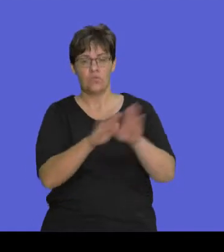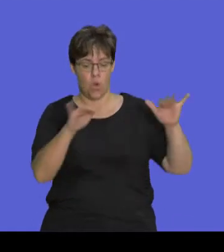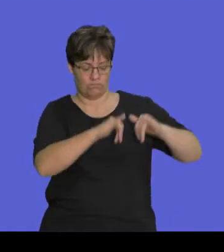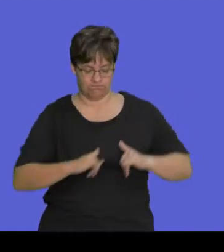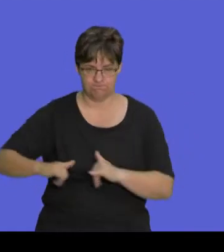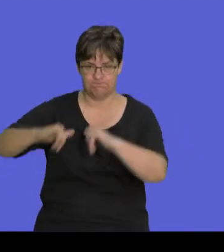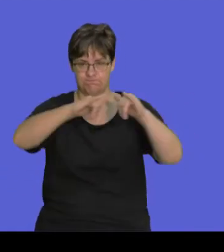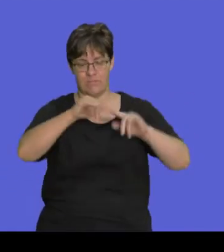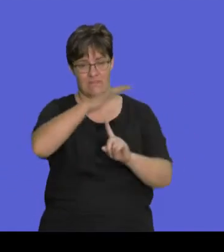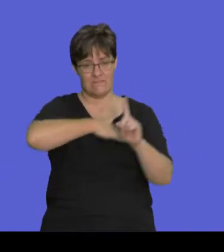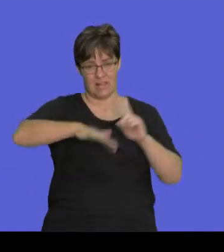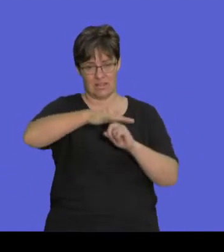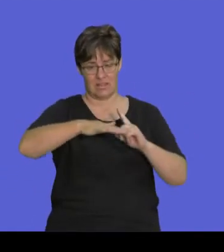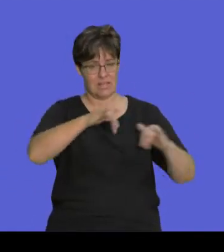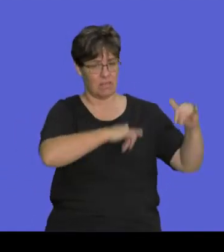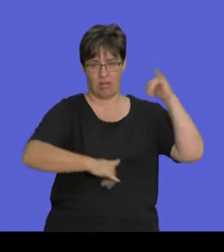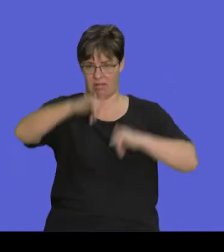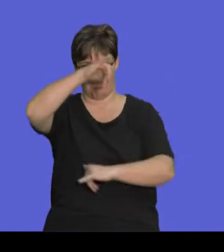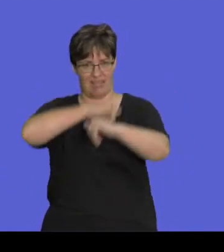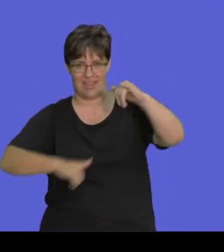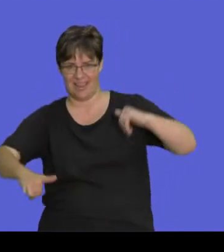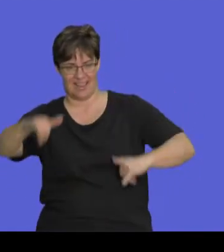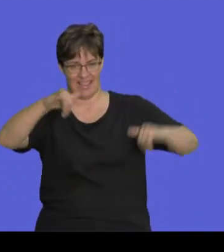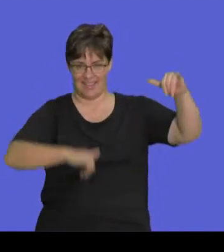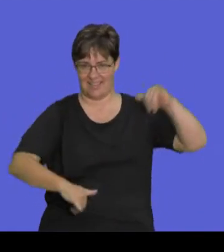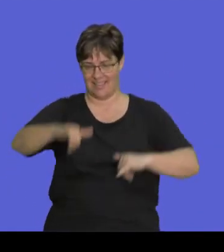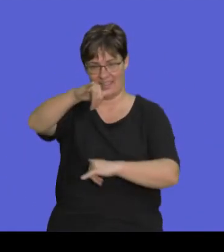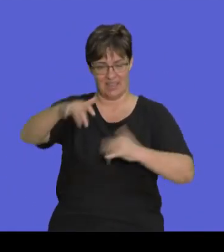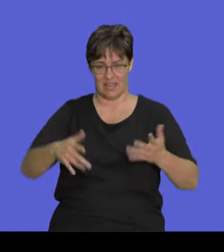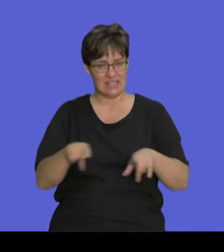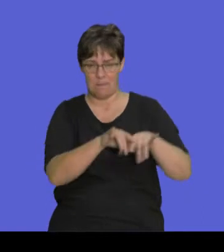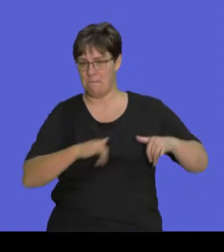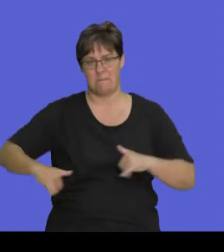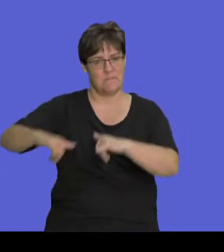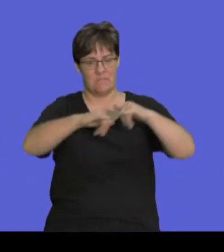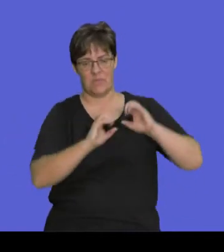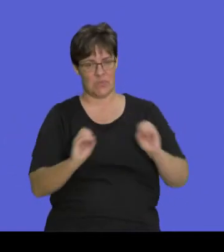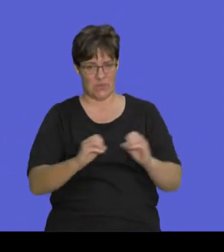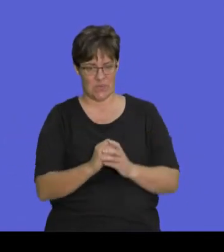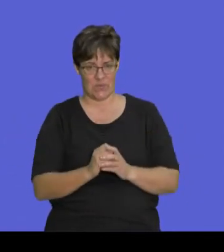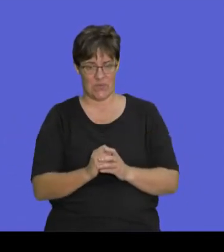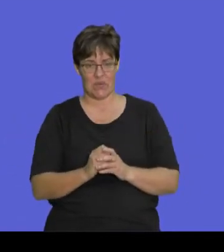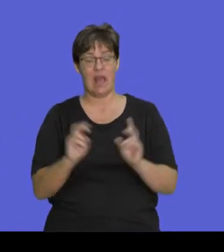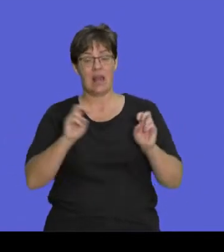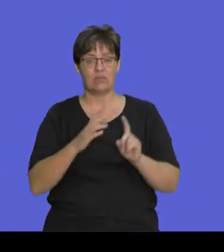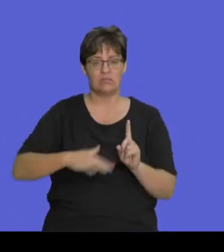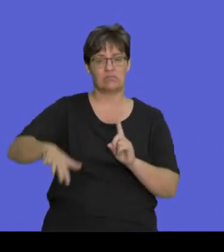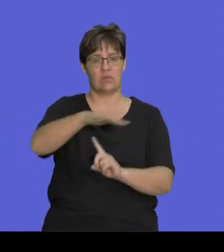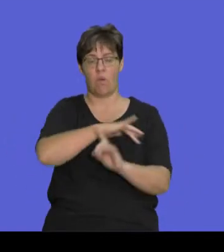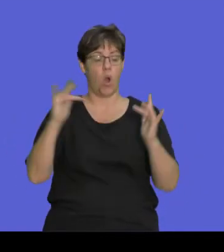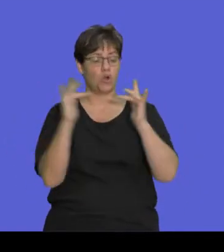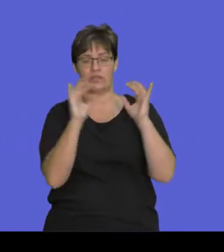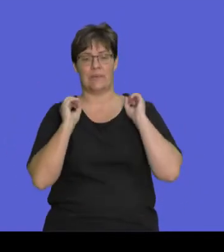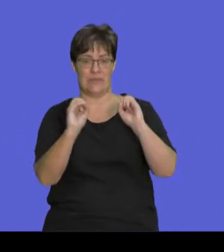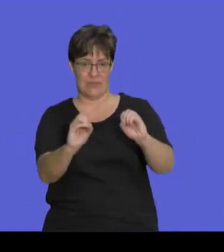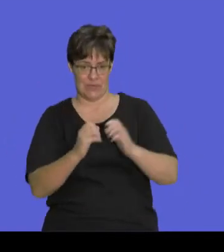non-uniform field. Remember, an electrostatic force is actually a field force because it's a non-contact